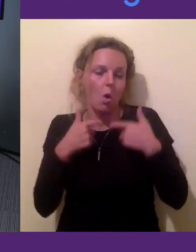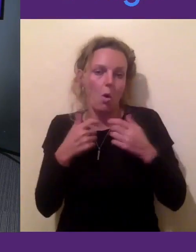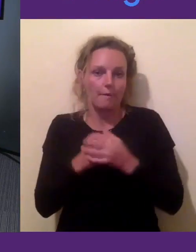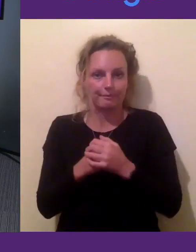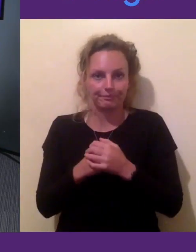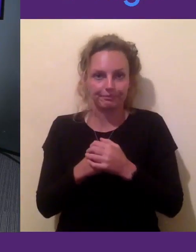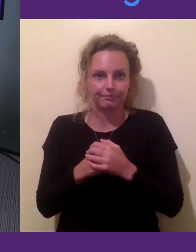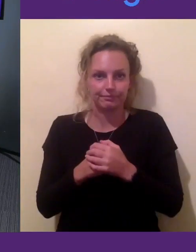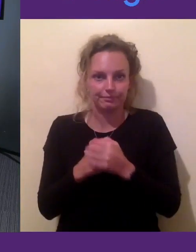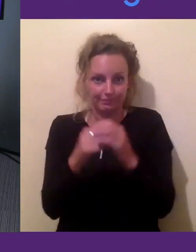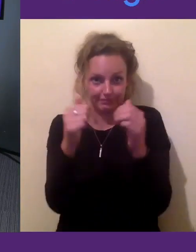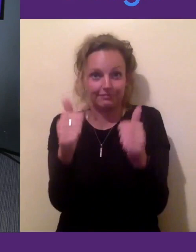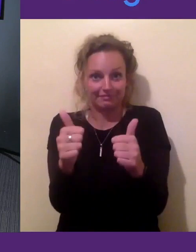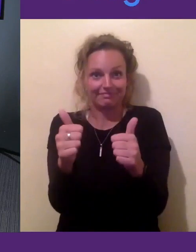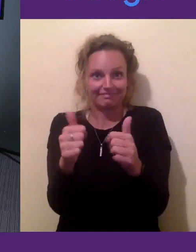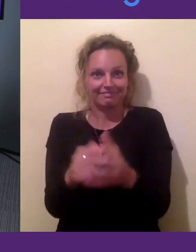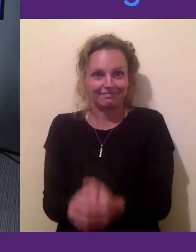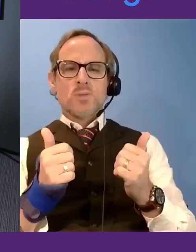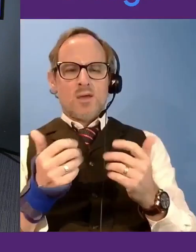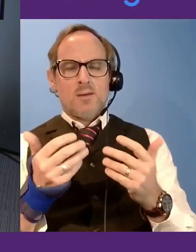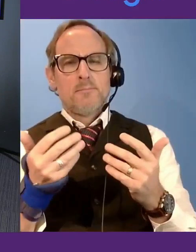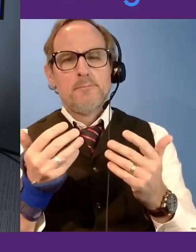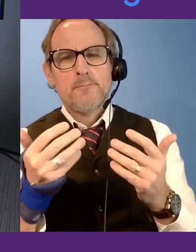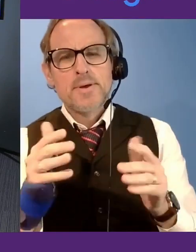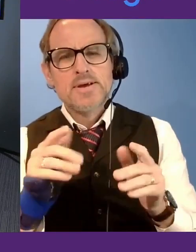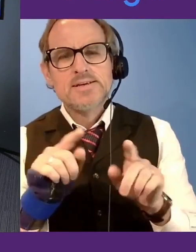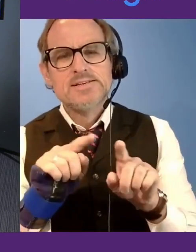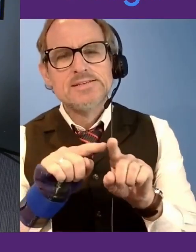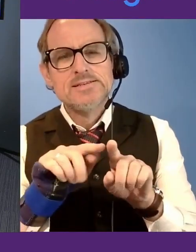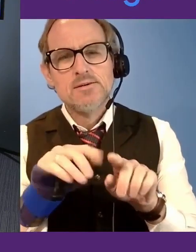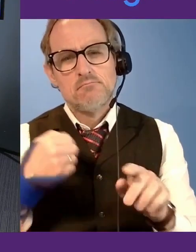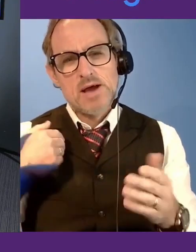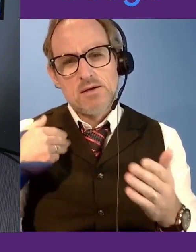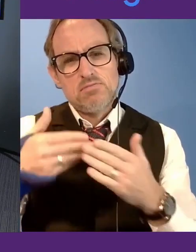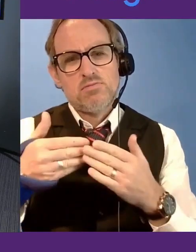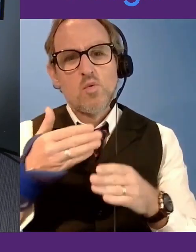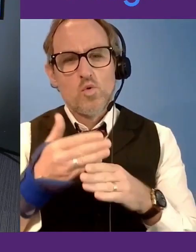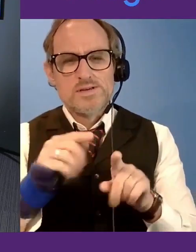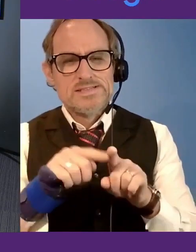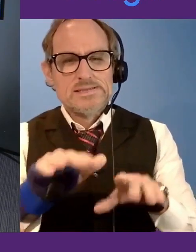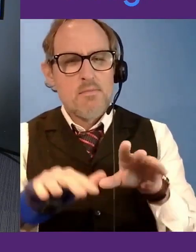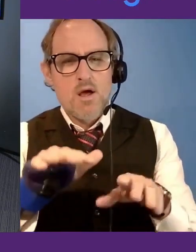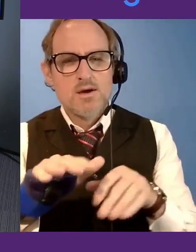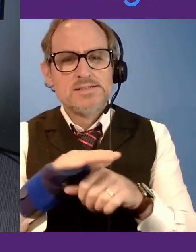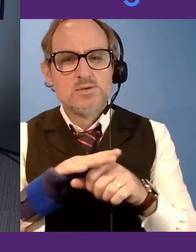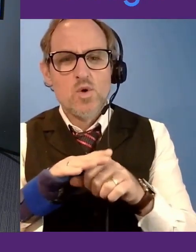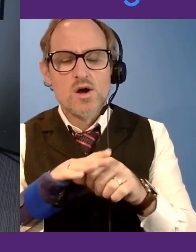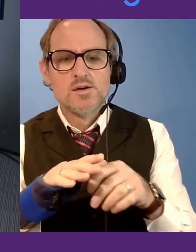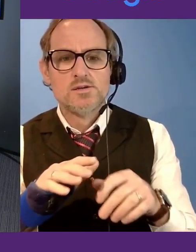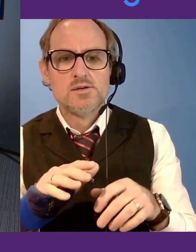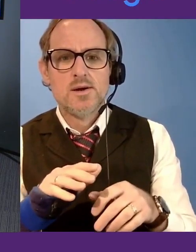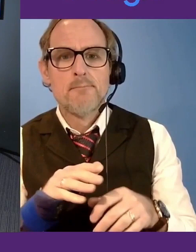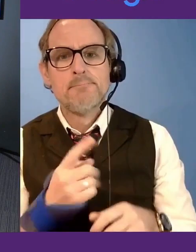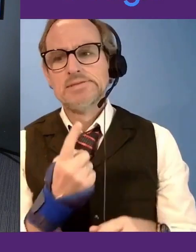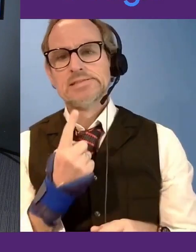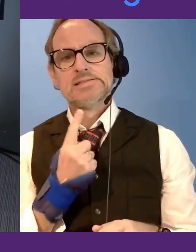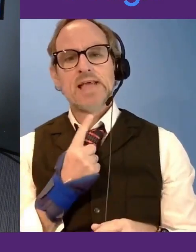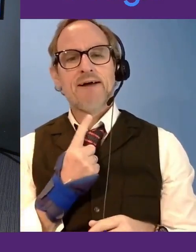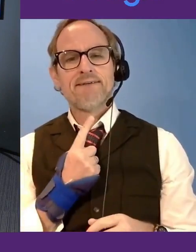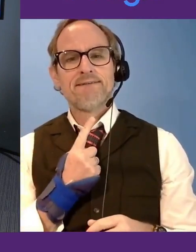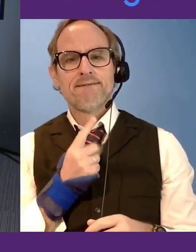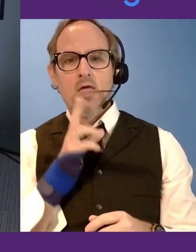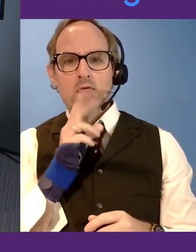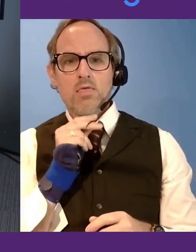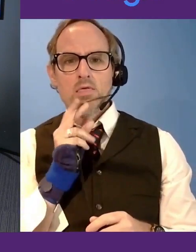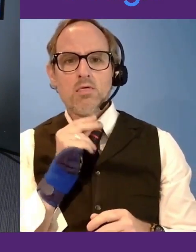situation many times at different places I've worked, where I've been certainly not the sole voice of accessibility